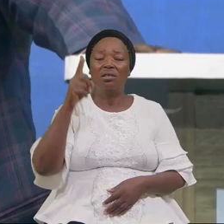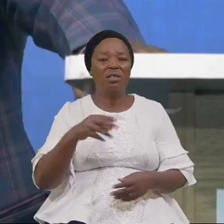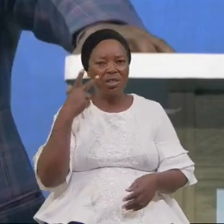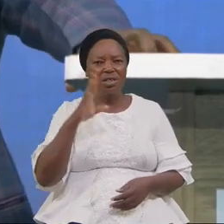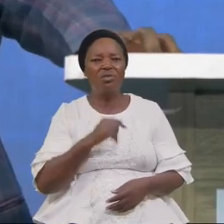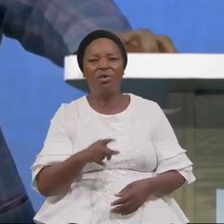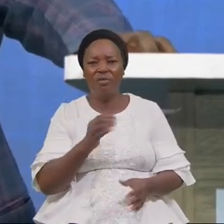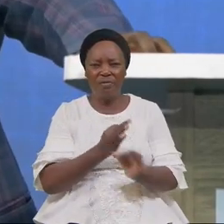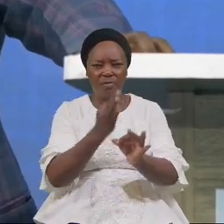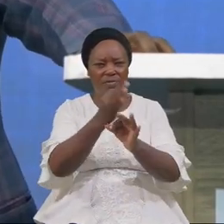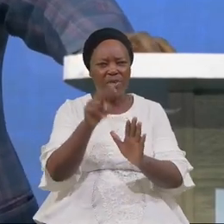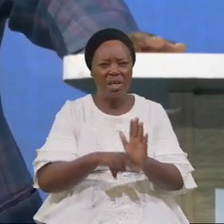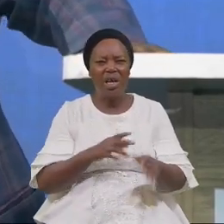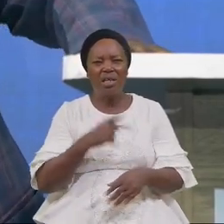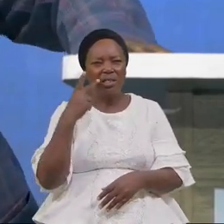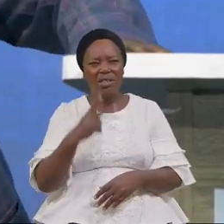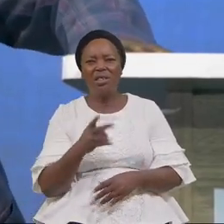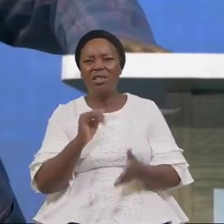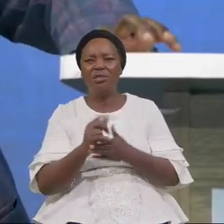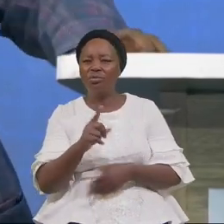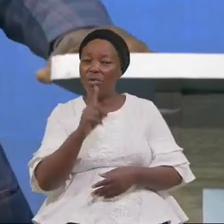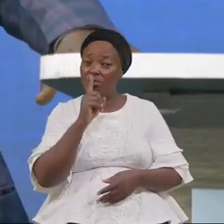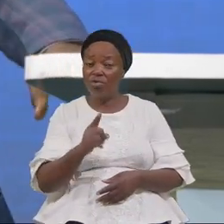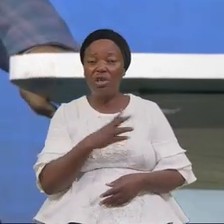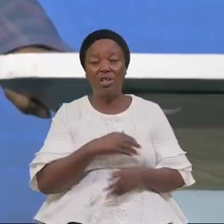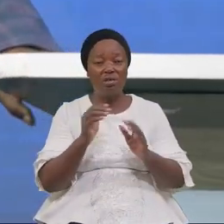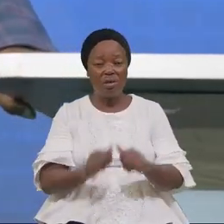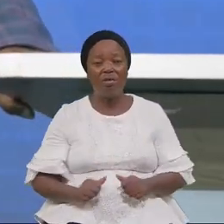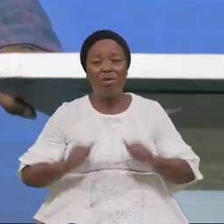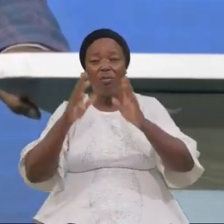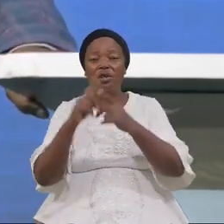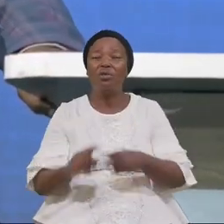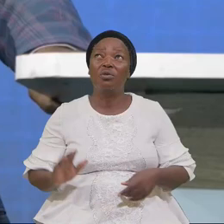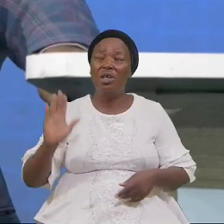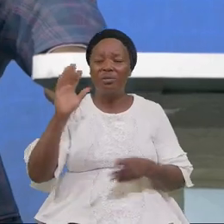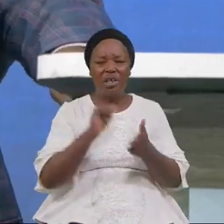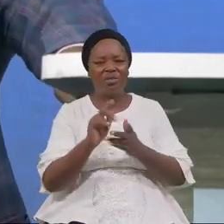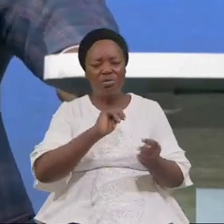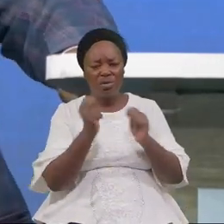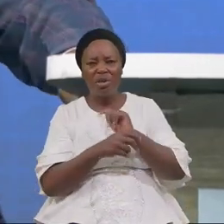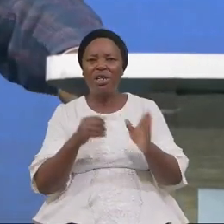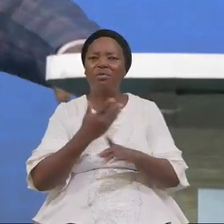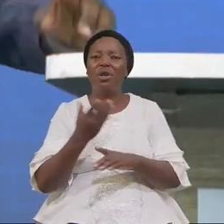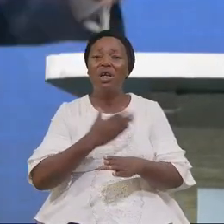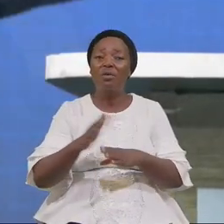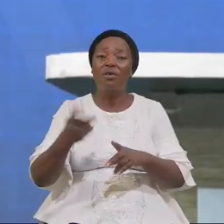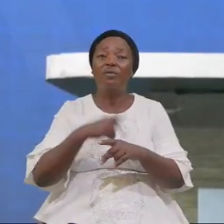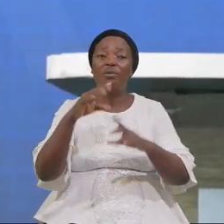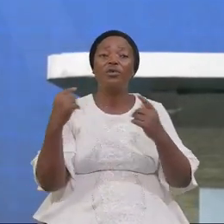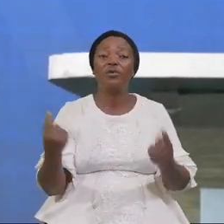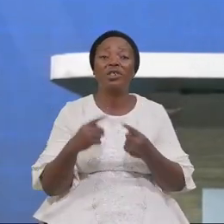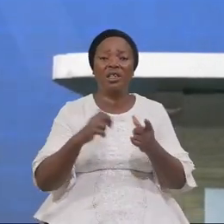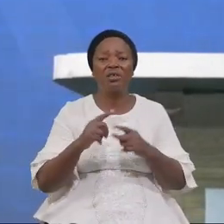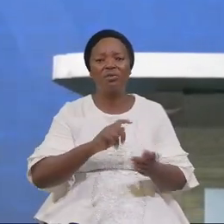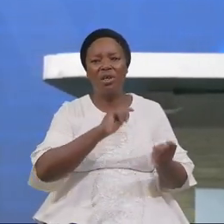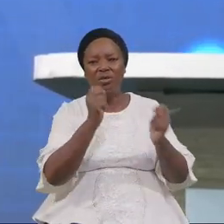see your commitment unto him, that you turn away from your sin and you are turning